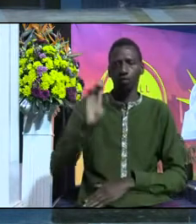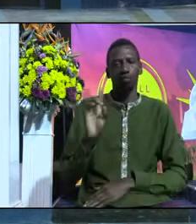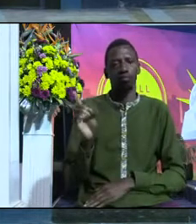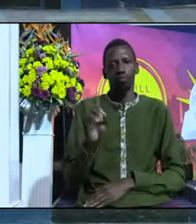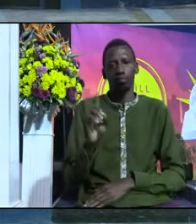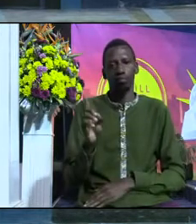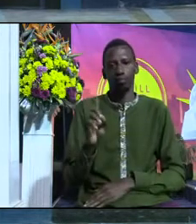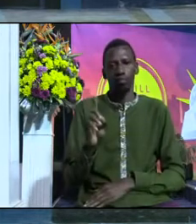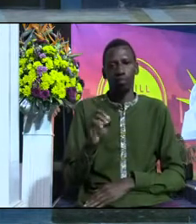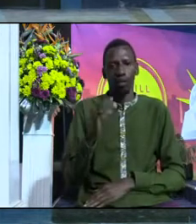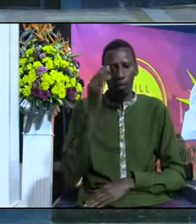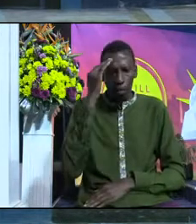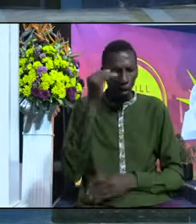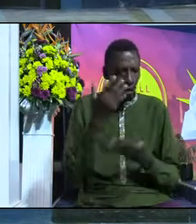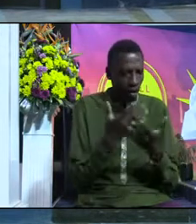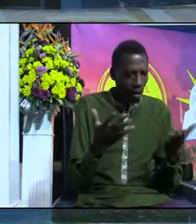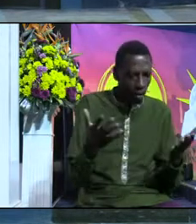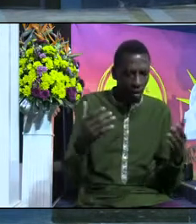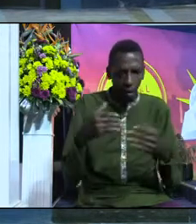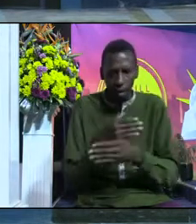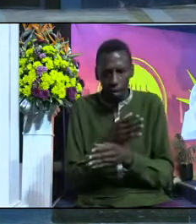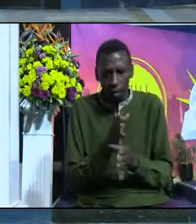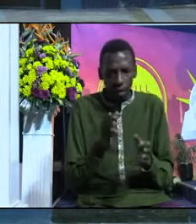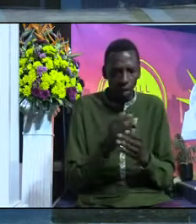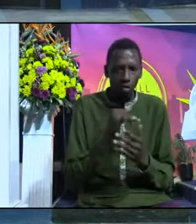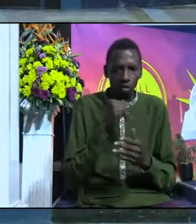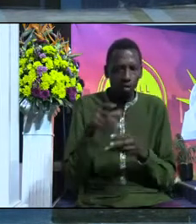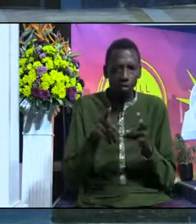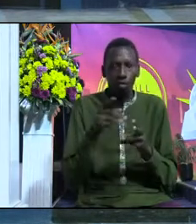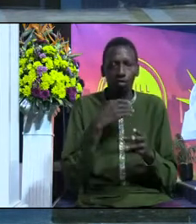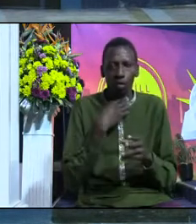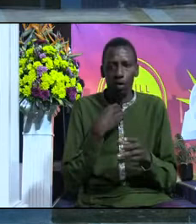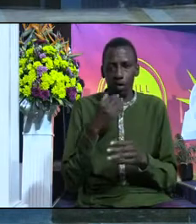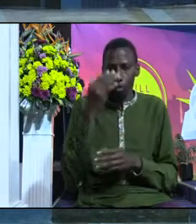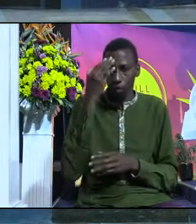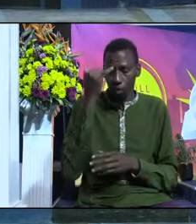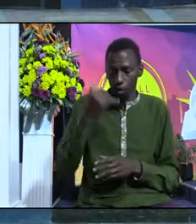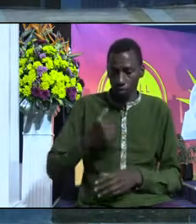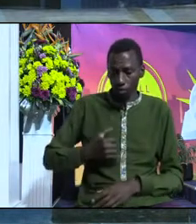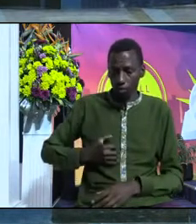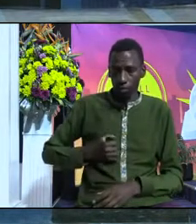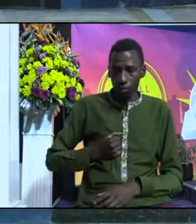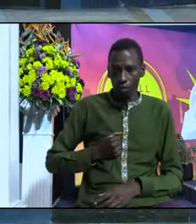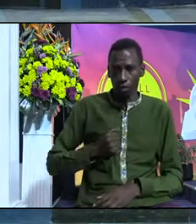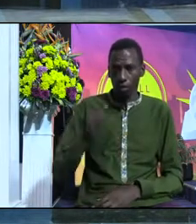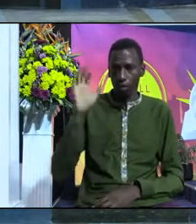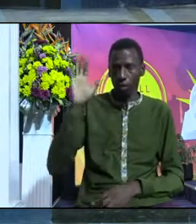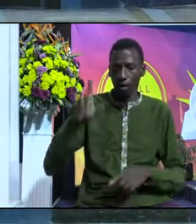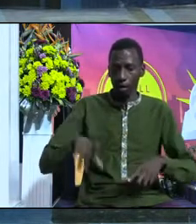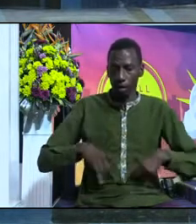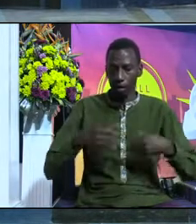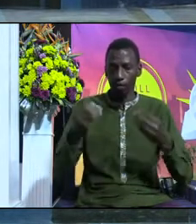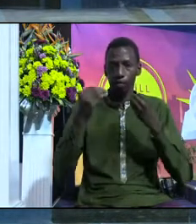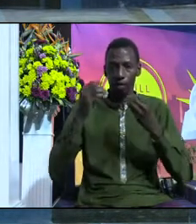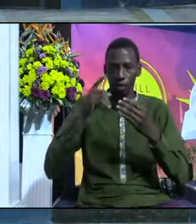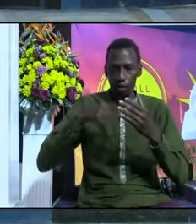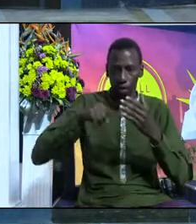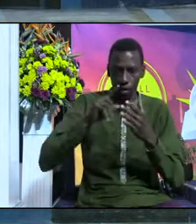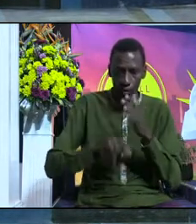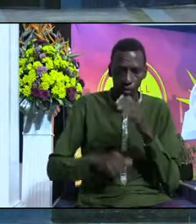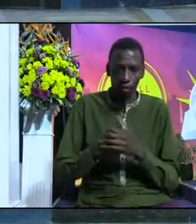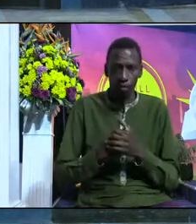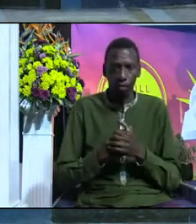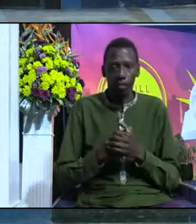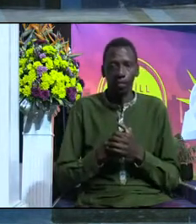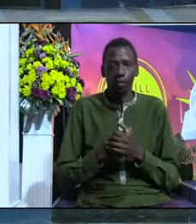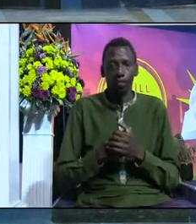things aren't going the way you wanted them to go. For if Joseph's life teaches us anything, it is that